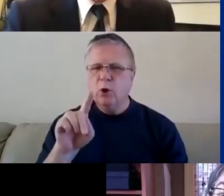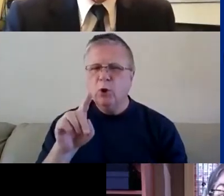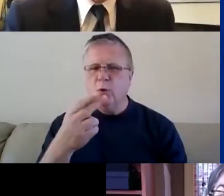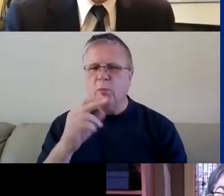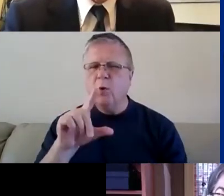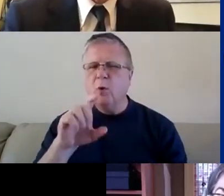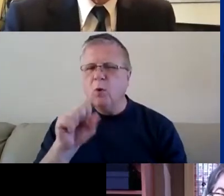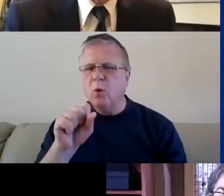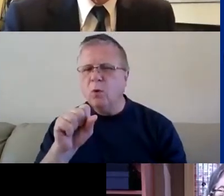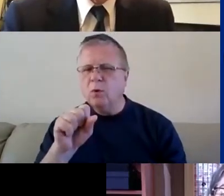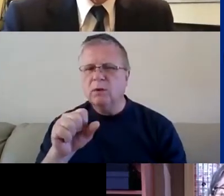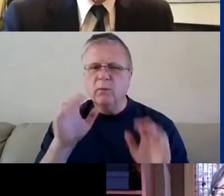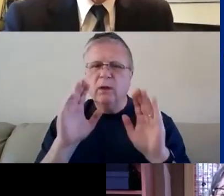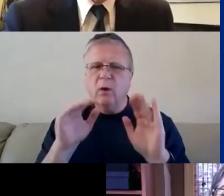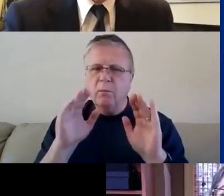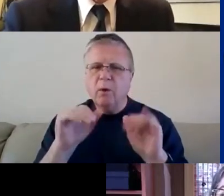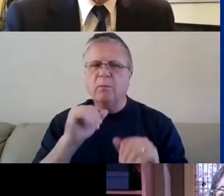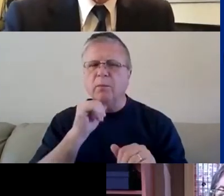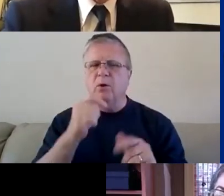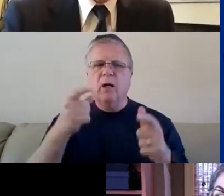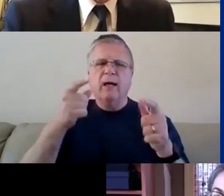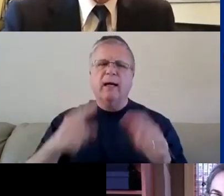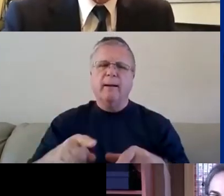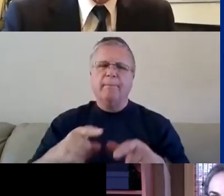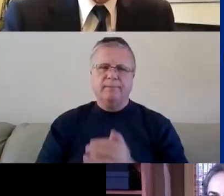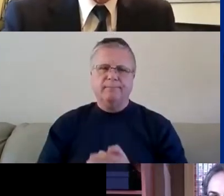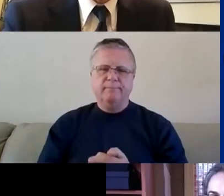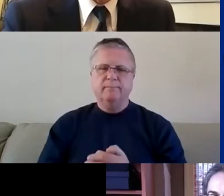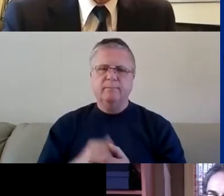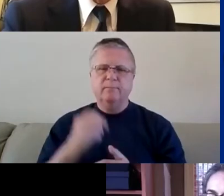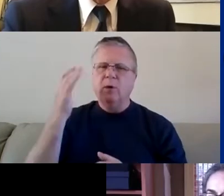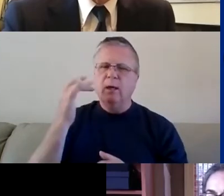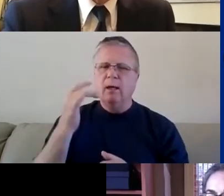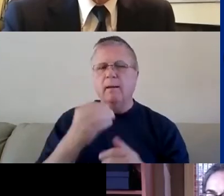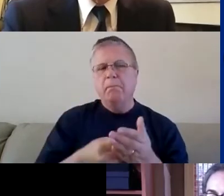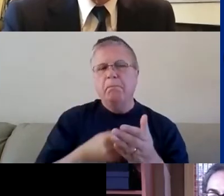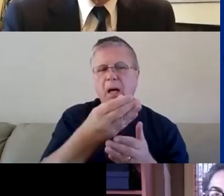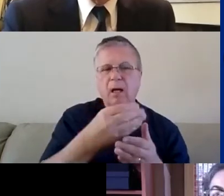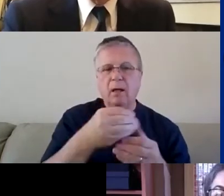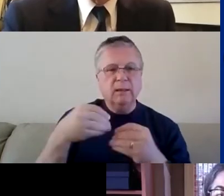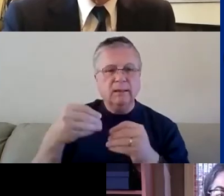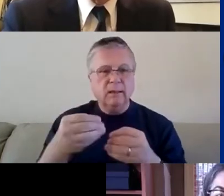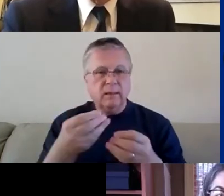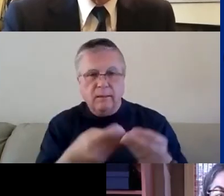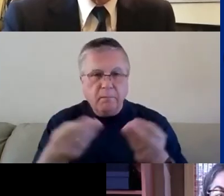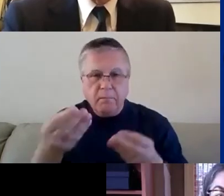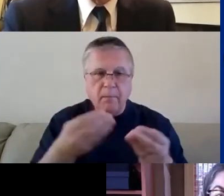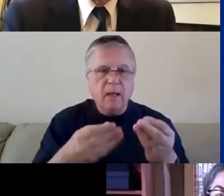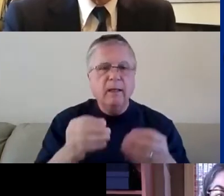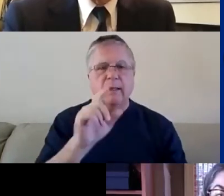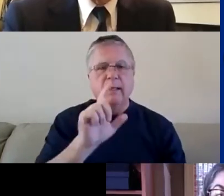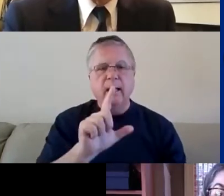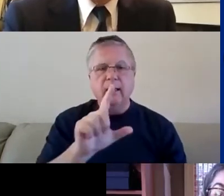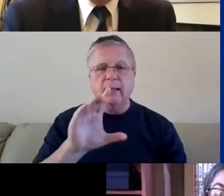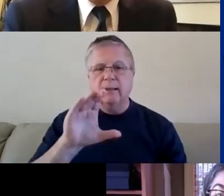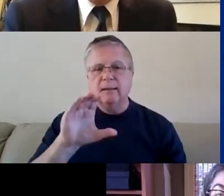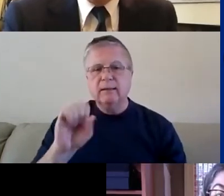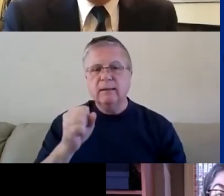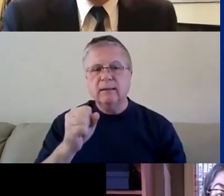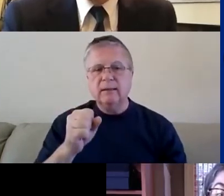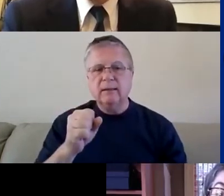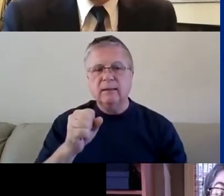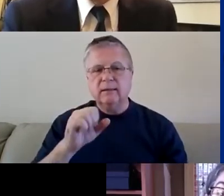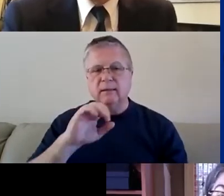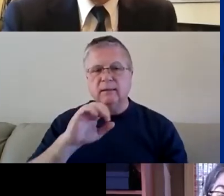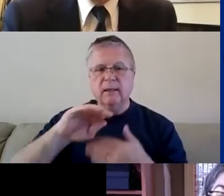hoped wouldn't happen, where buyers and sellers are buying LLCs in whole, so